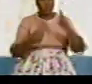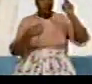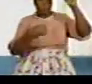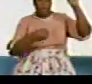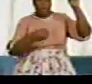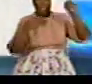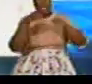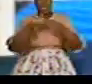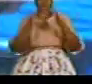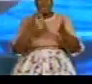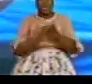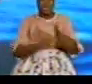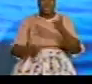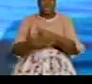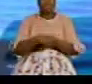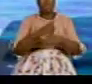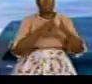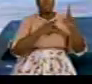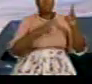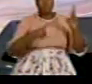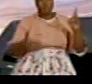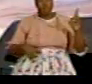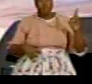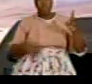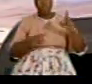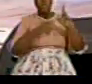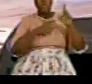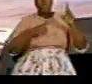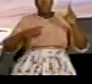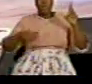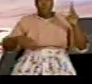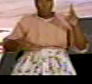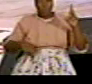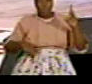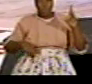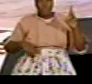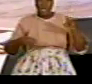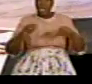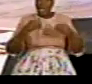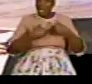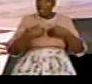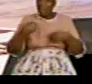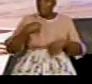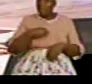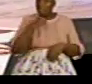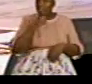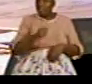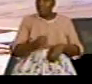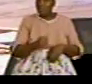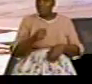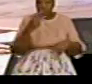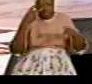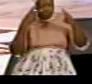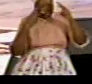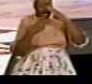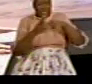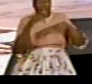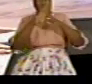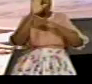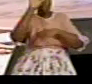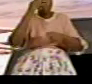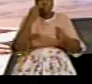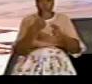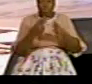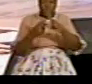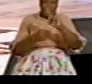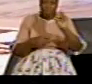that day, Lord, Lord, have we not prophesied in thy name?